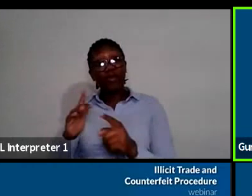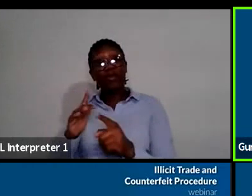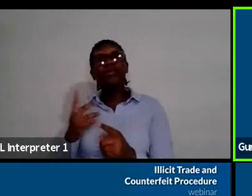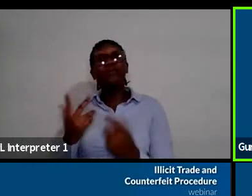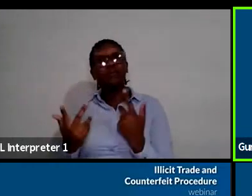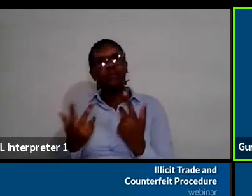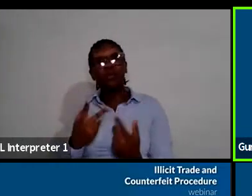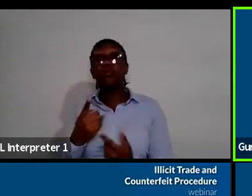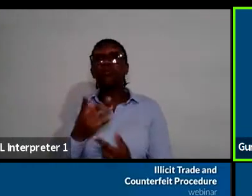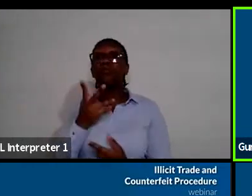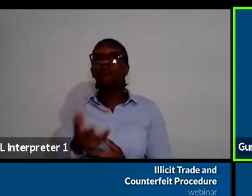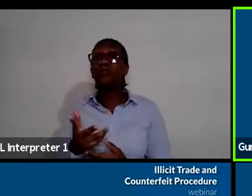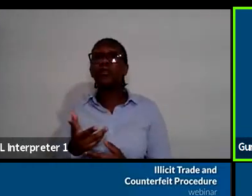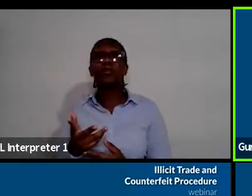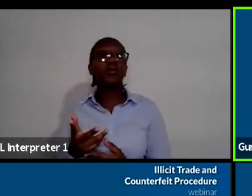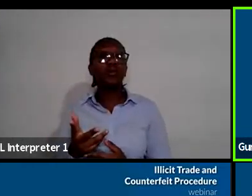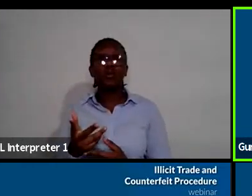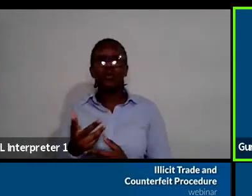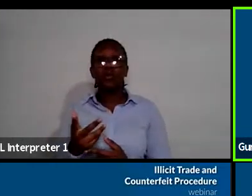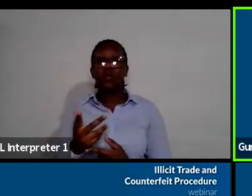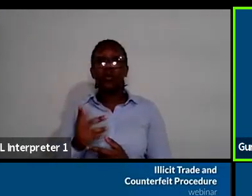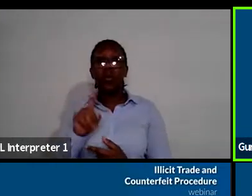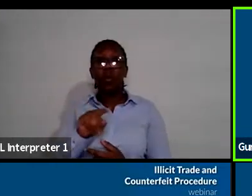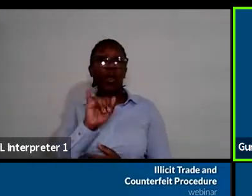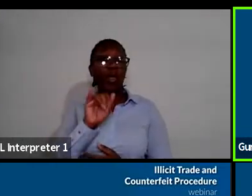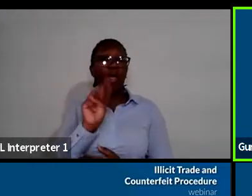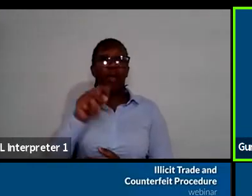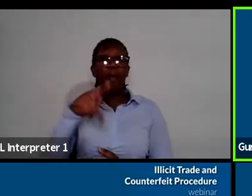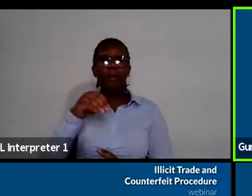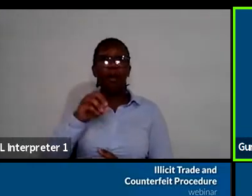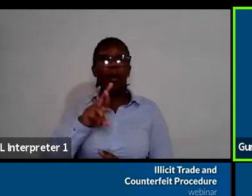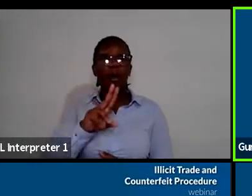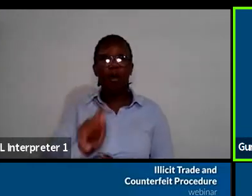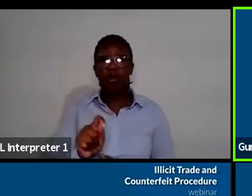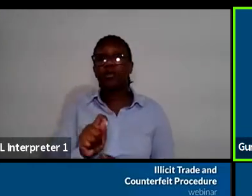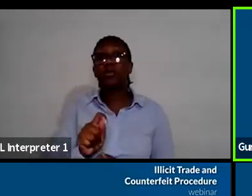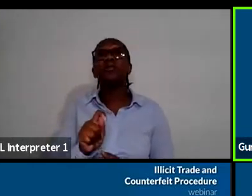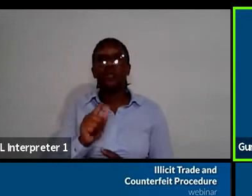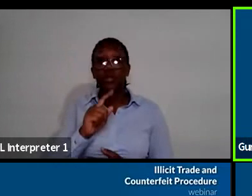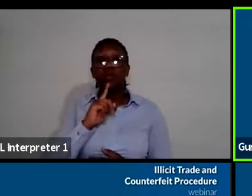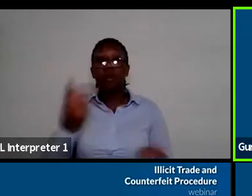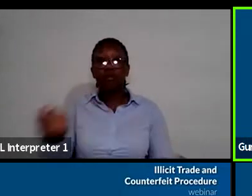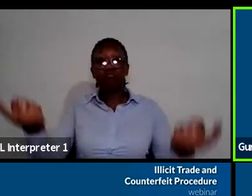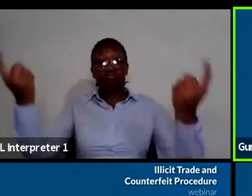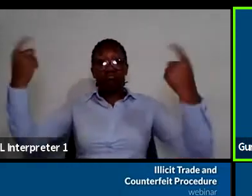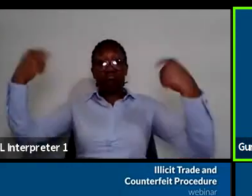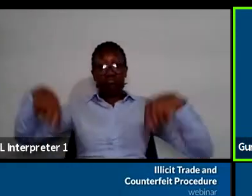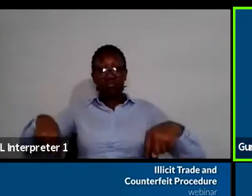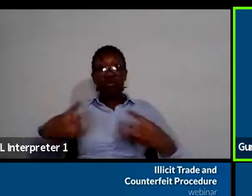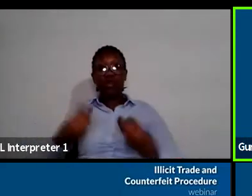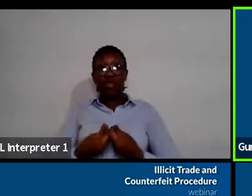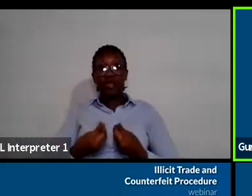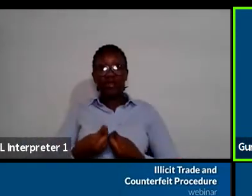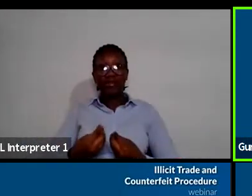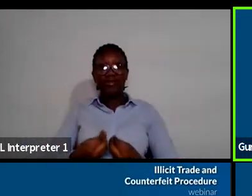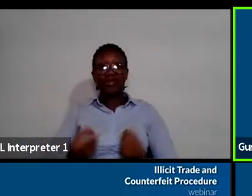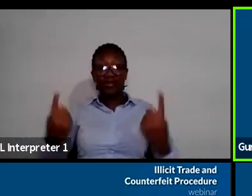to import goods that may be subject to counterfeiting